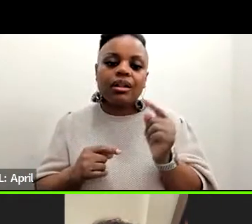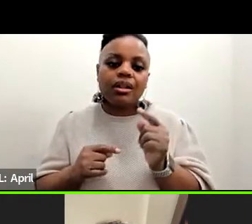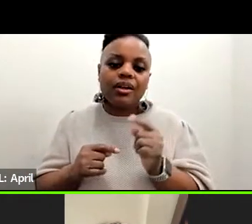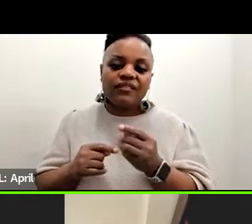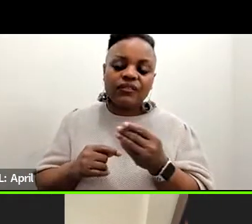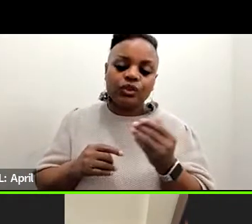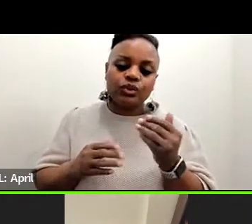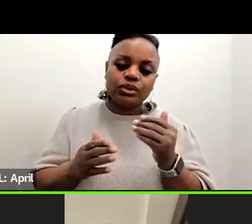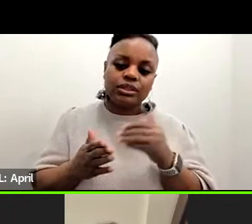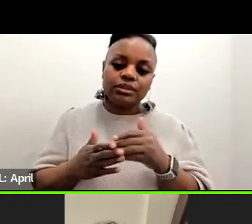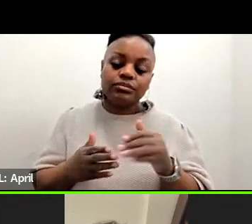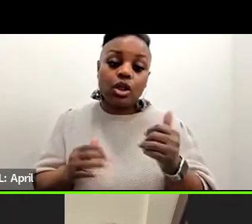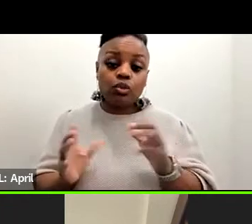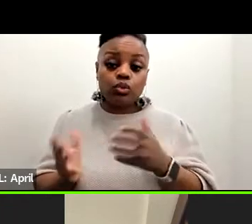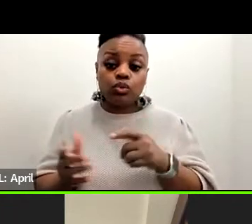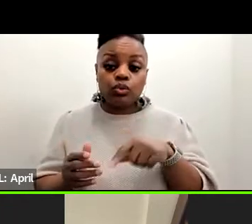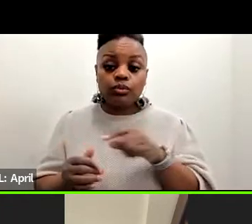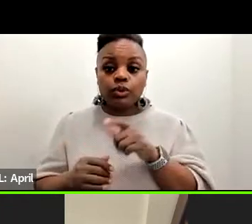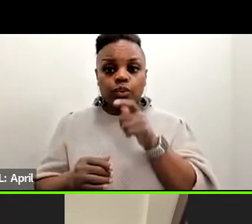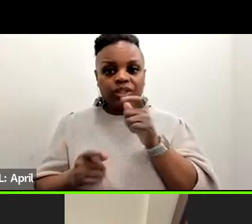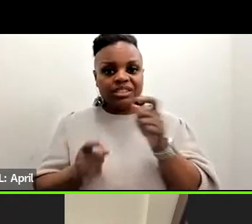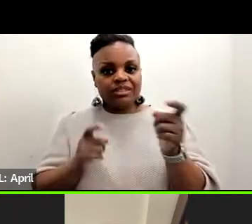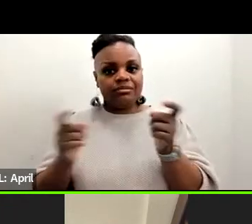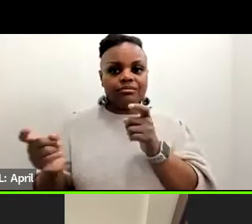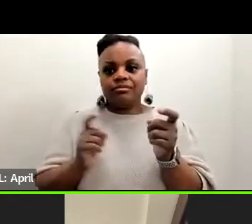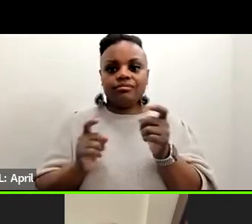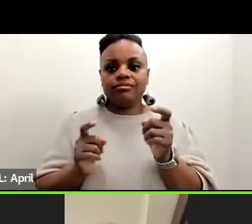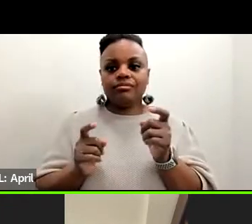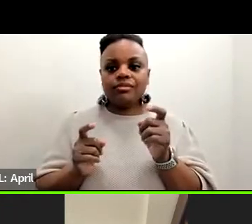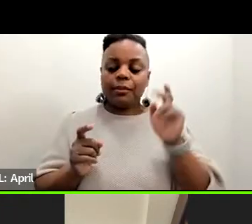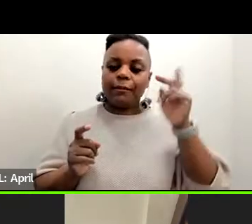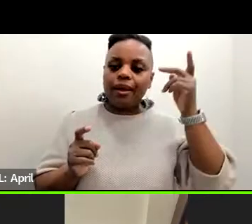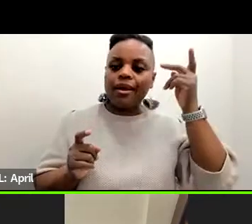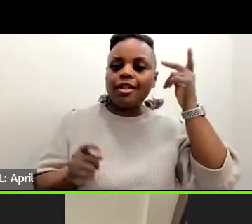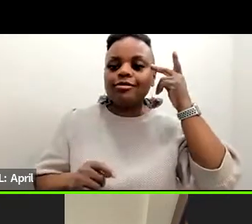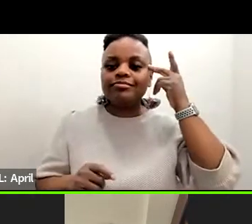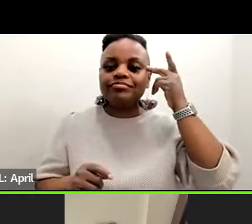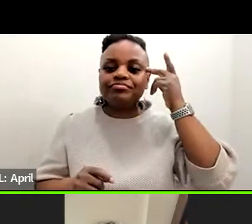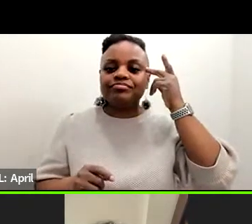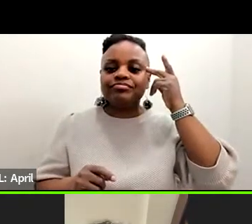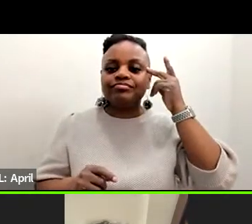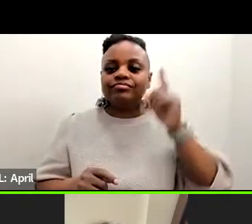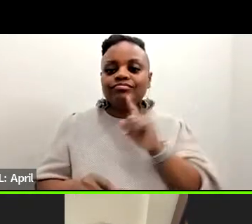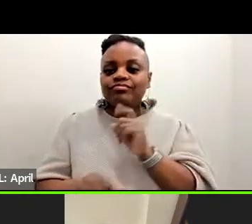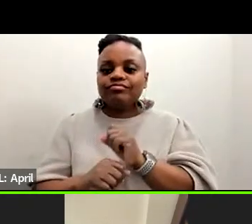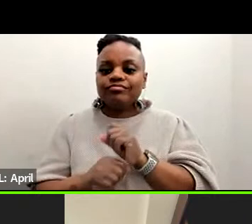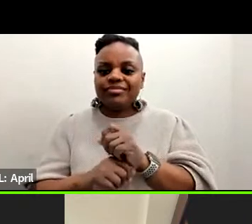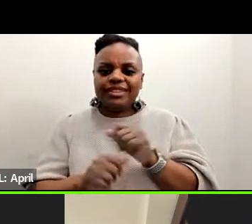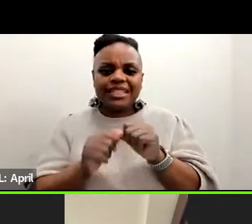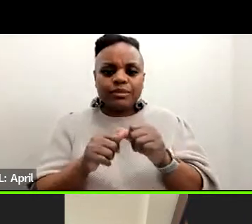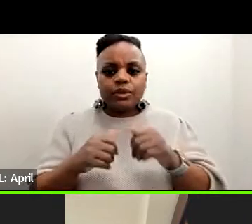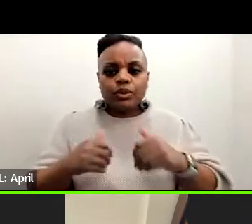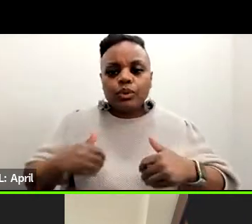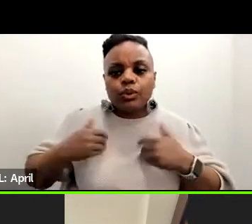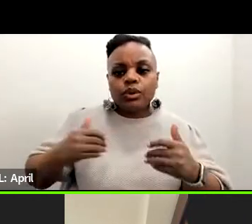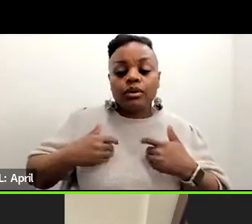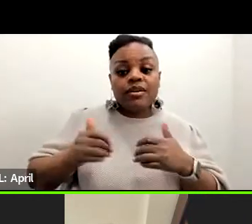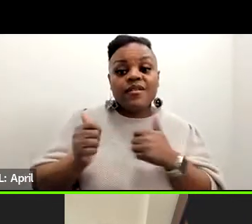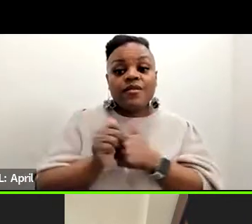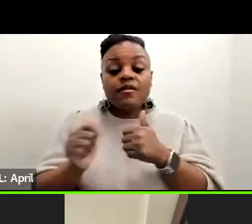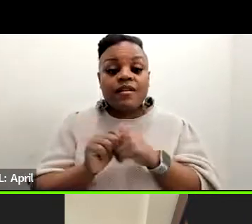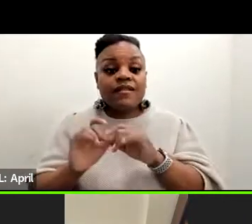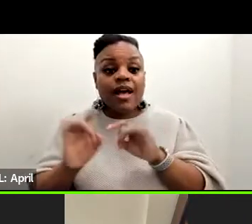the organization to keep the youth from going to violence, to keep them from being attracted to the HAC, which adopted a much more